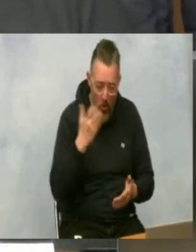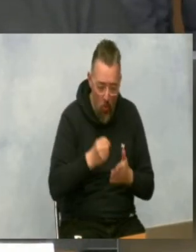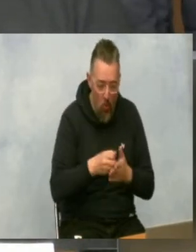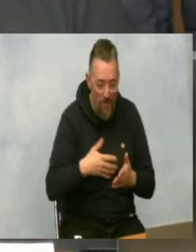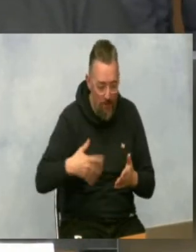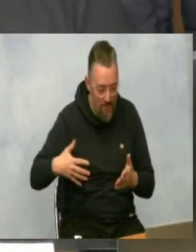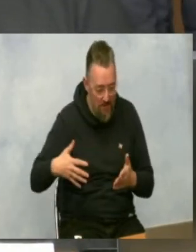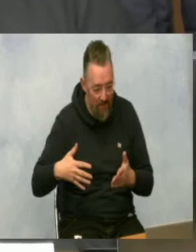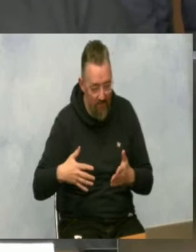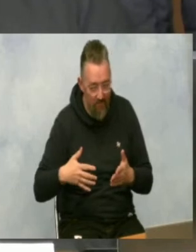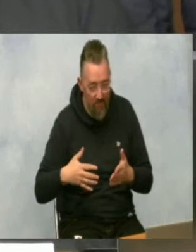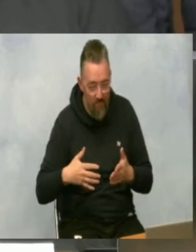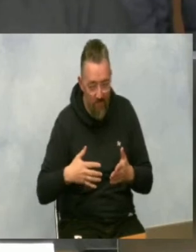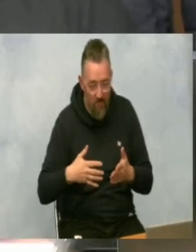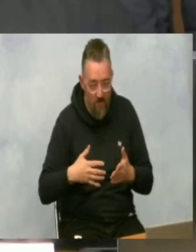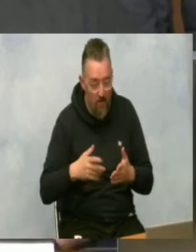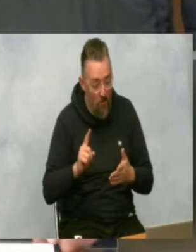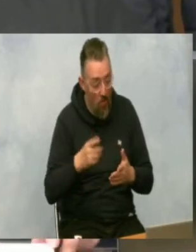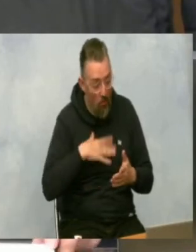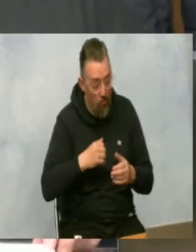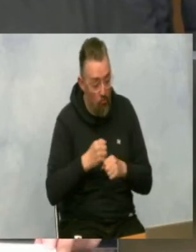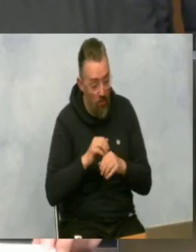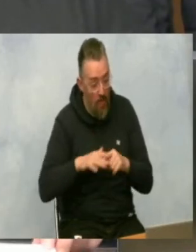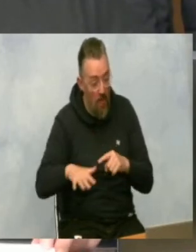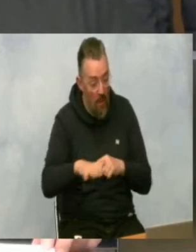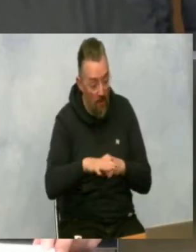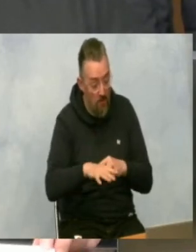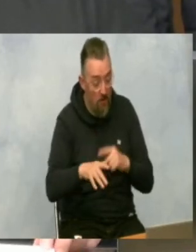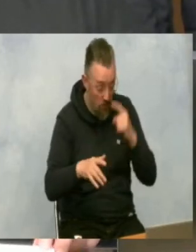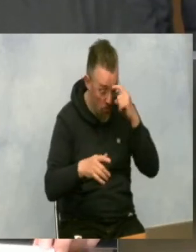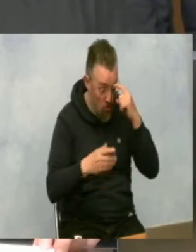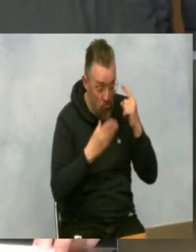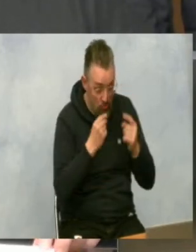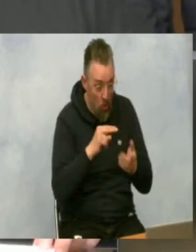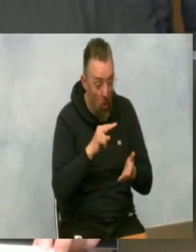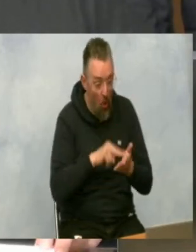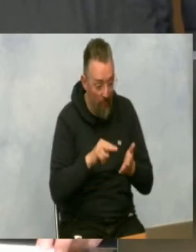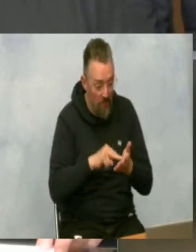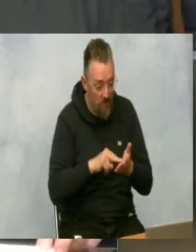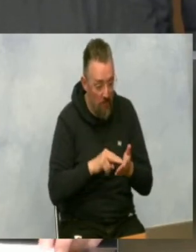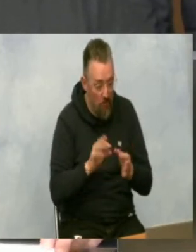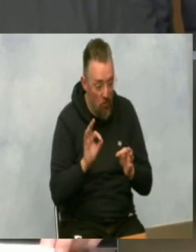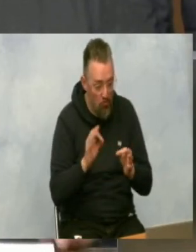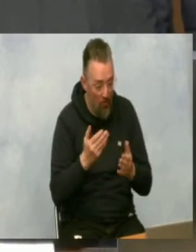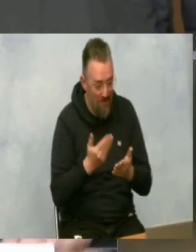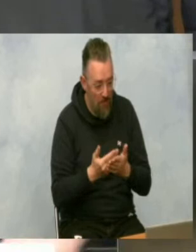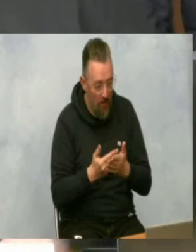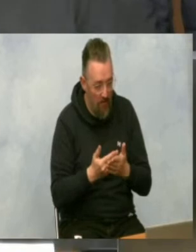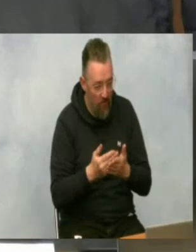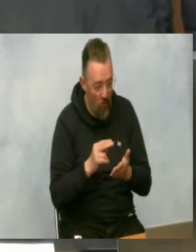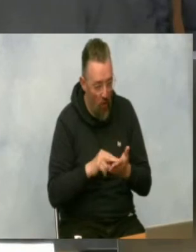wanted to do whatever they want to do with the land. Using it as office space, there just isn't that demand for that.